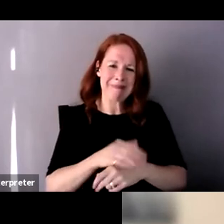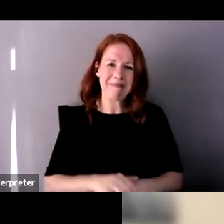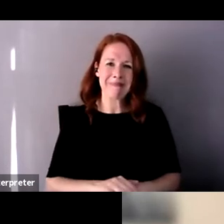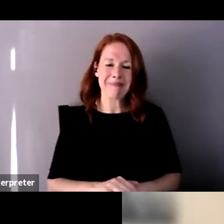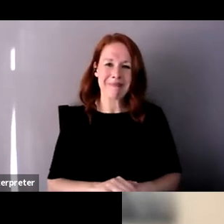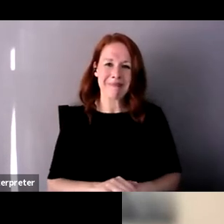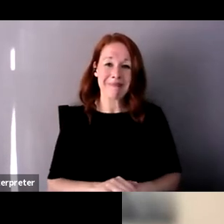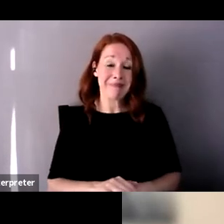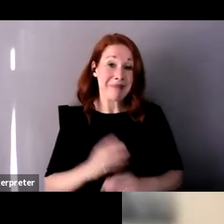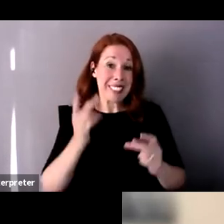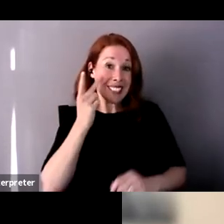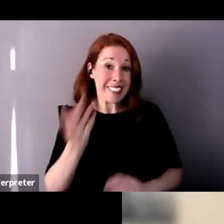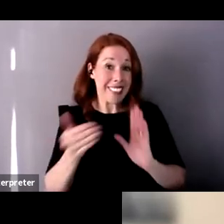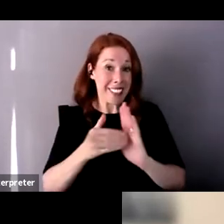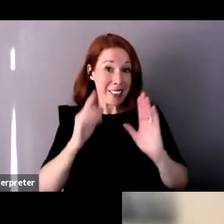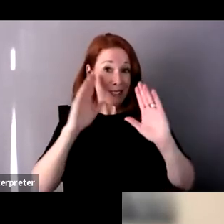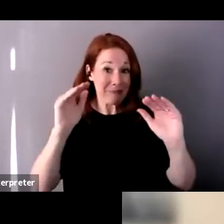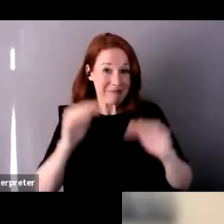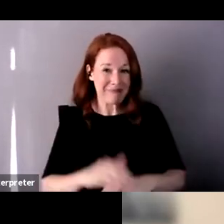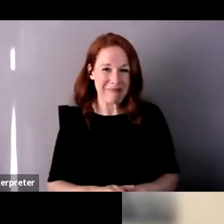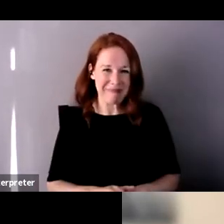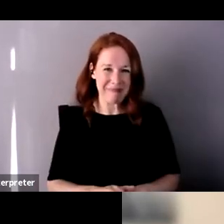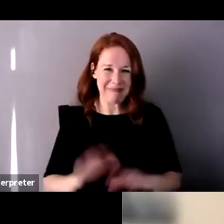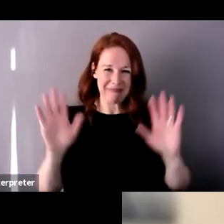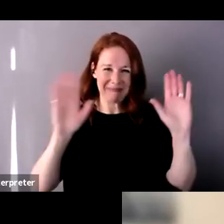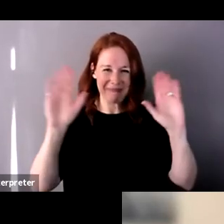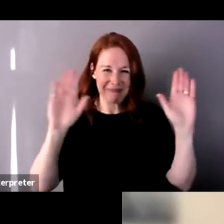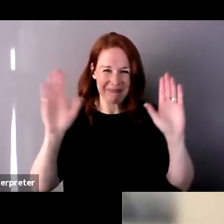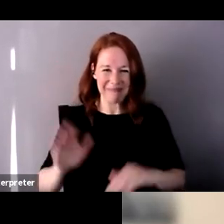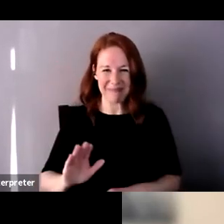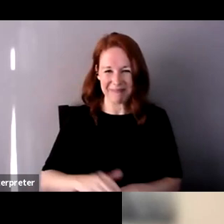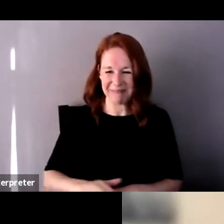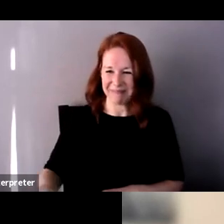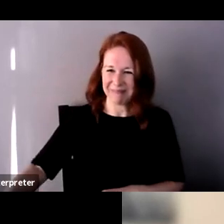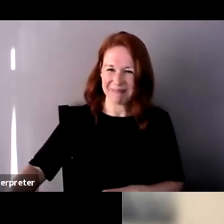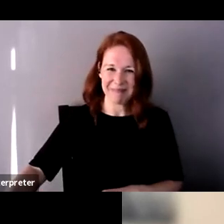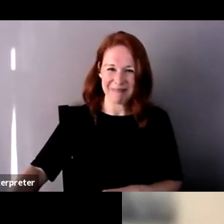And I hope we see each other again. Bye-bye.